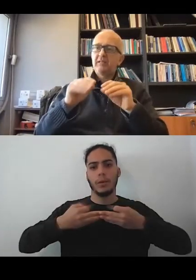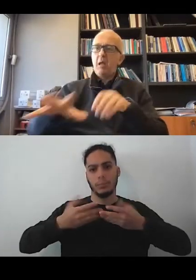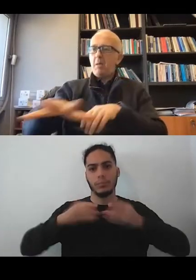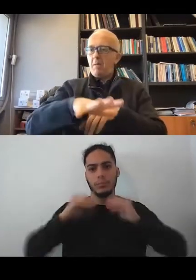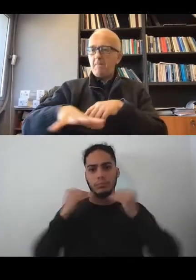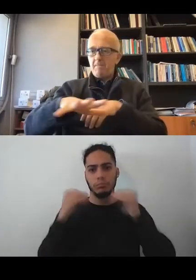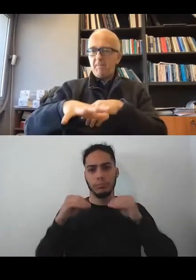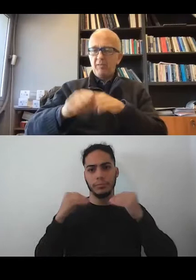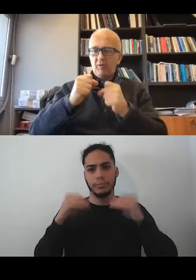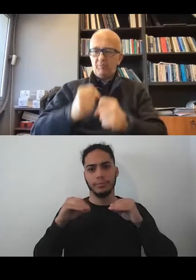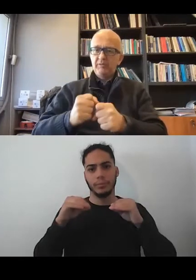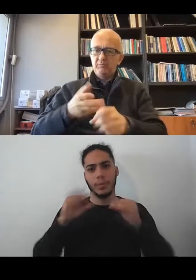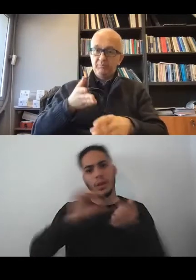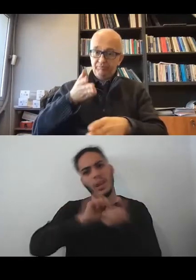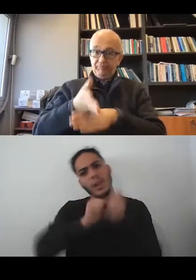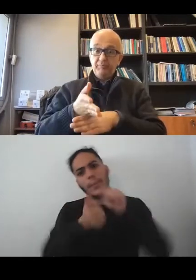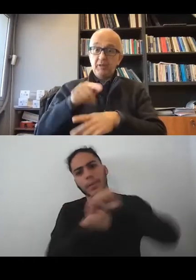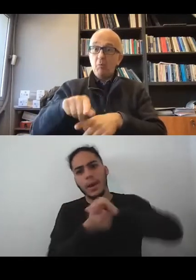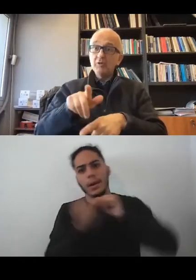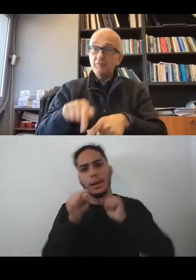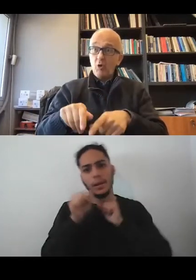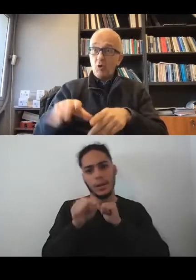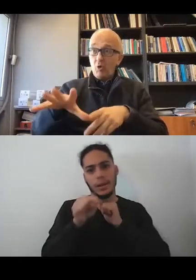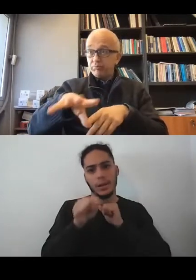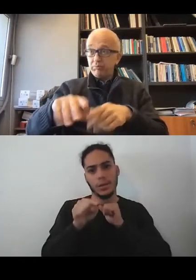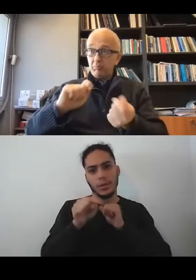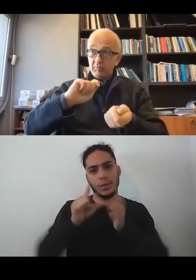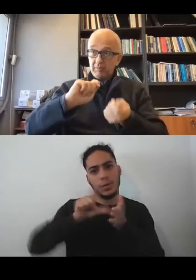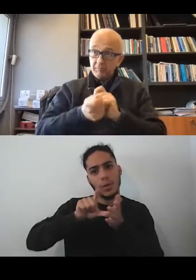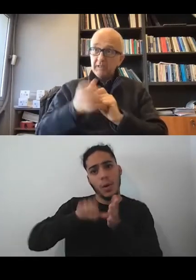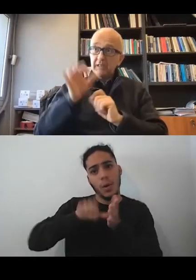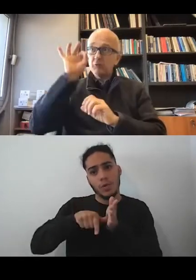its adaptation to the project needs.